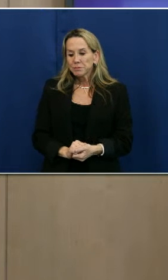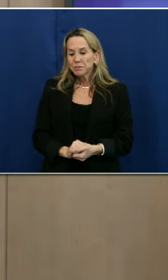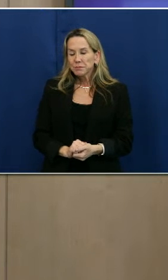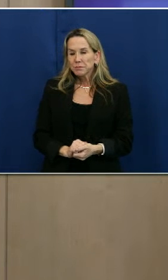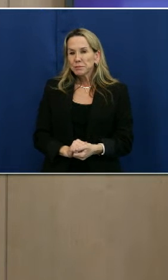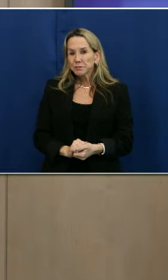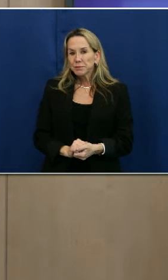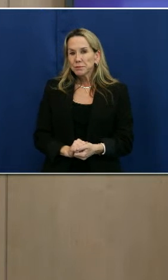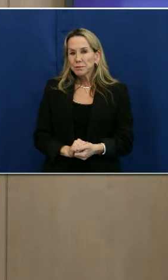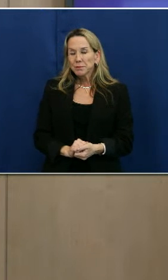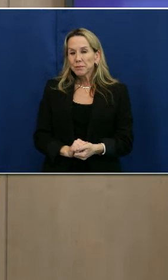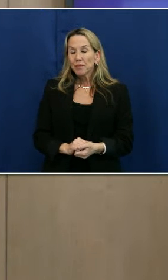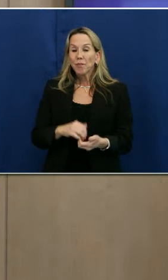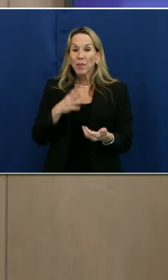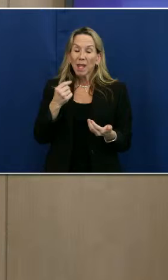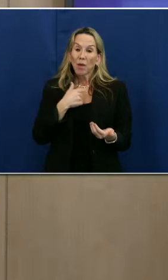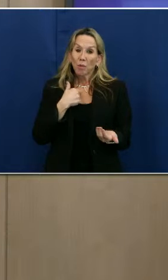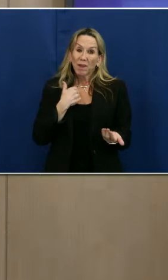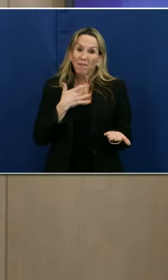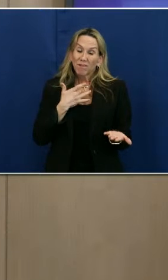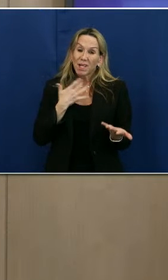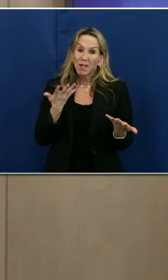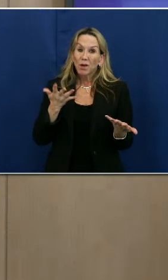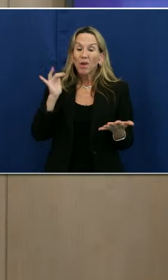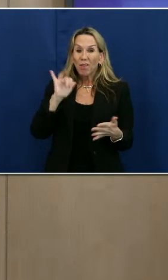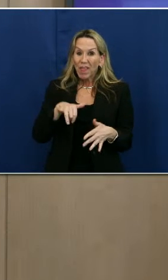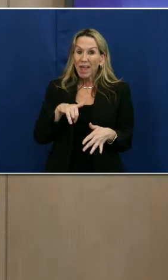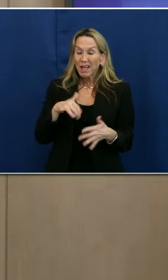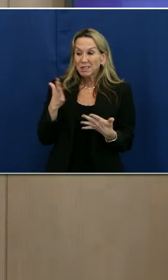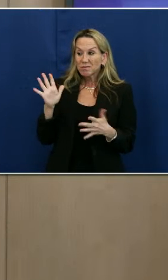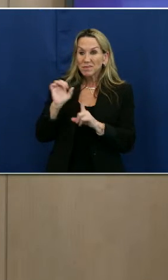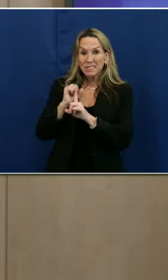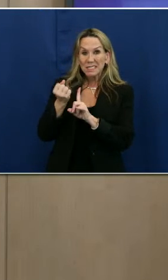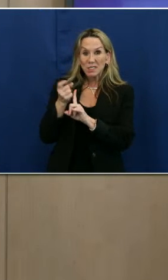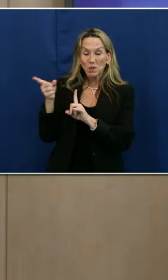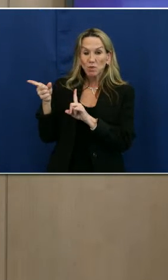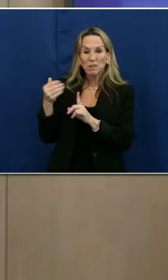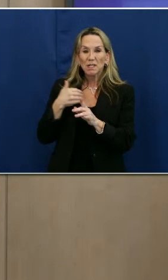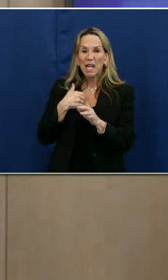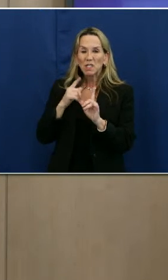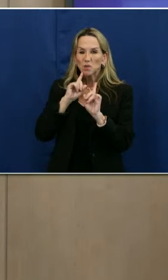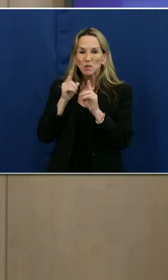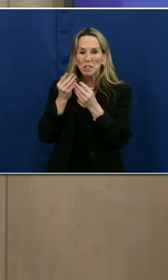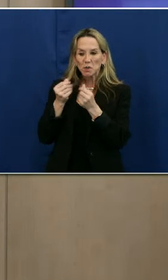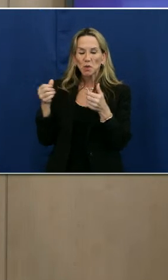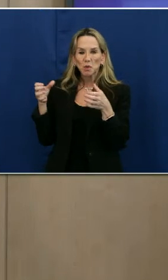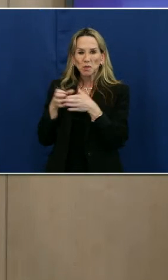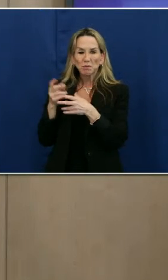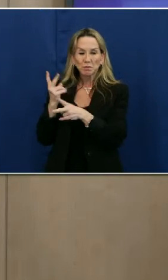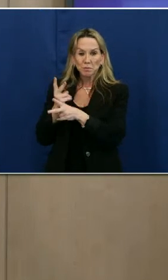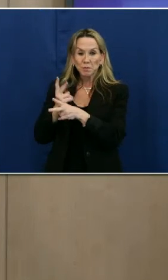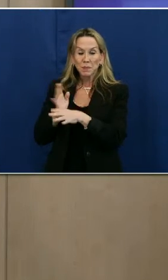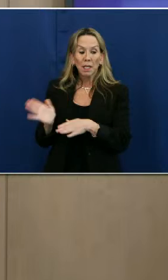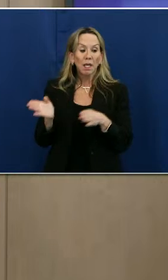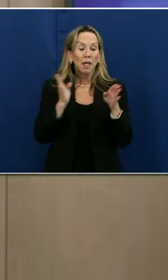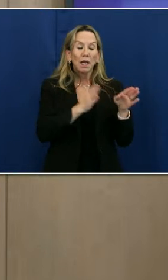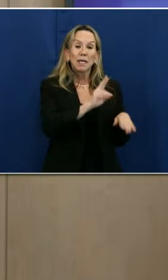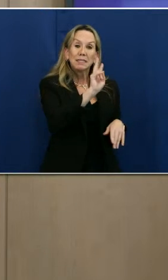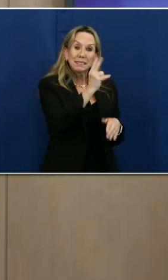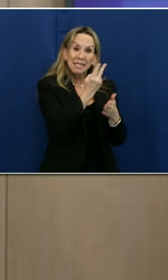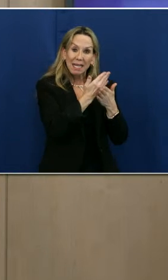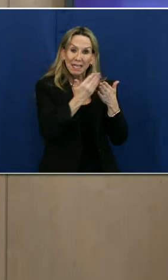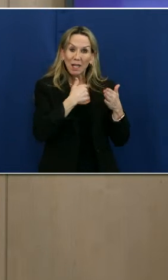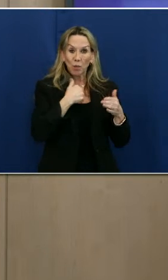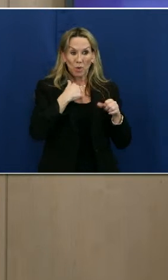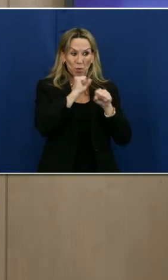we feel that that situation is coming to a resolution. The second thing that we were working on with the state, and not just San